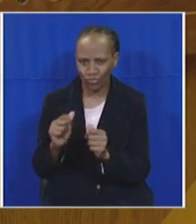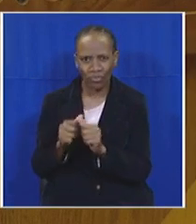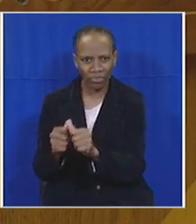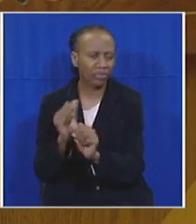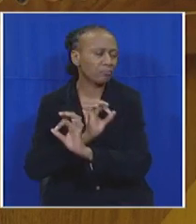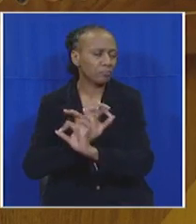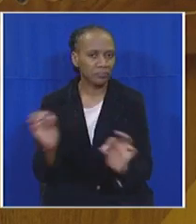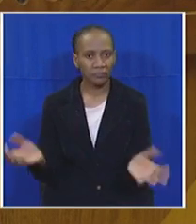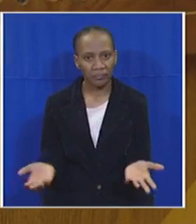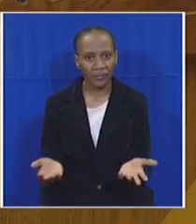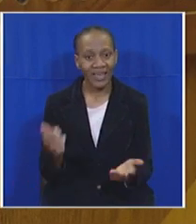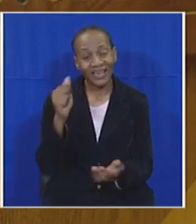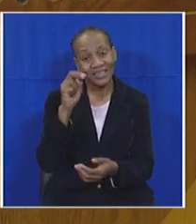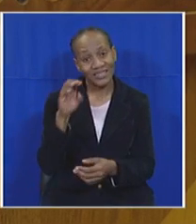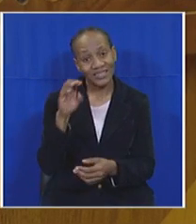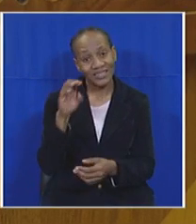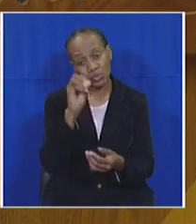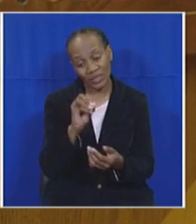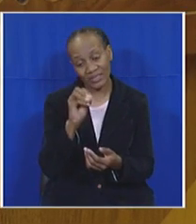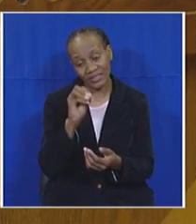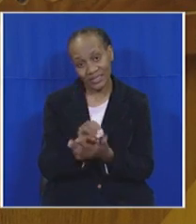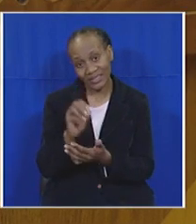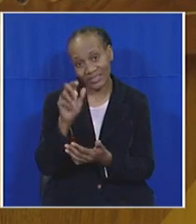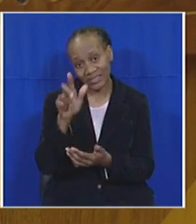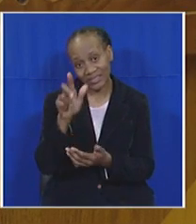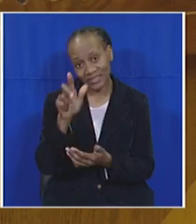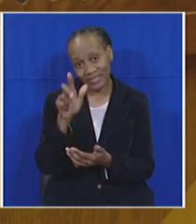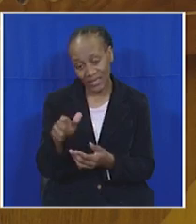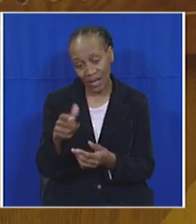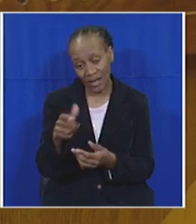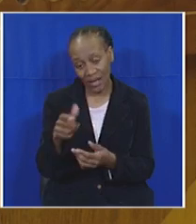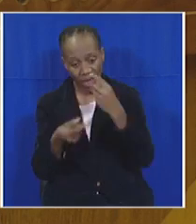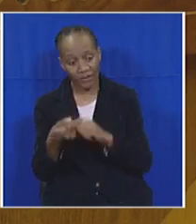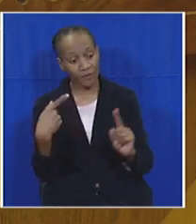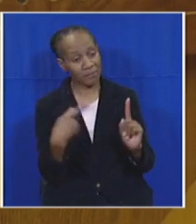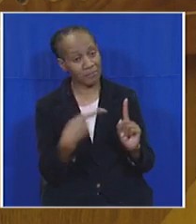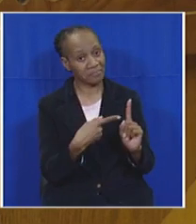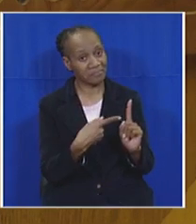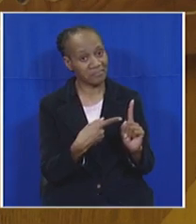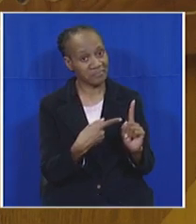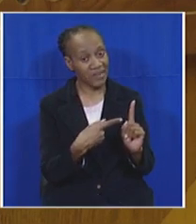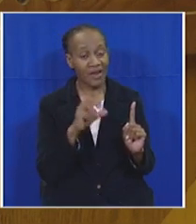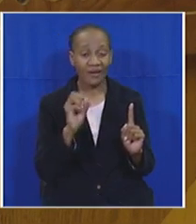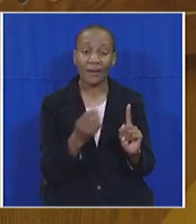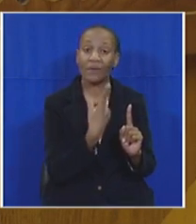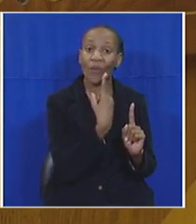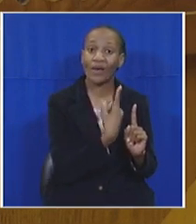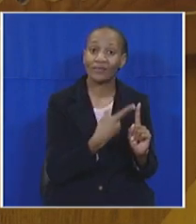surprised? The ANC of 2017 has learned well from number one and his able lieutenants, including Minister Des van